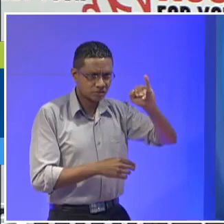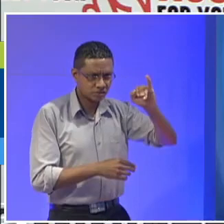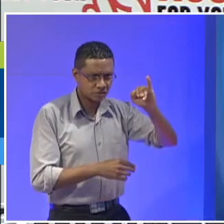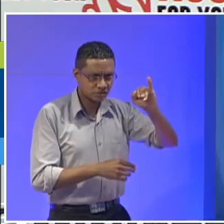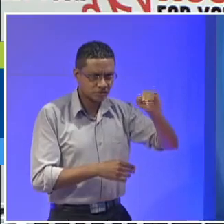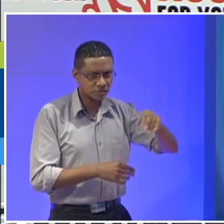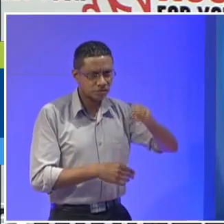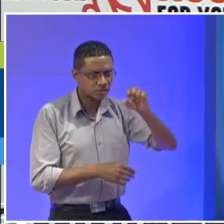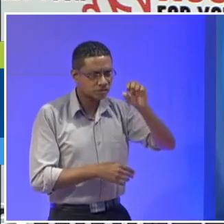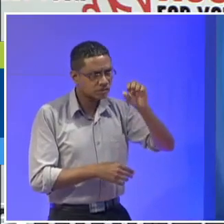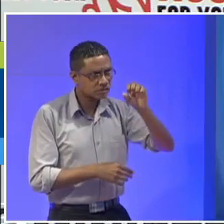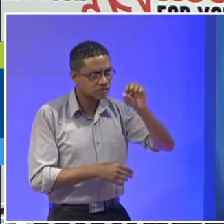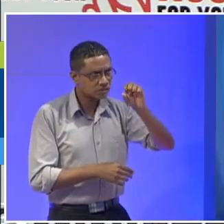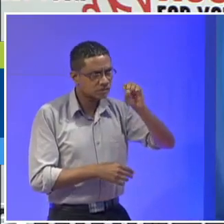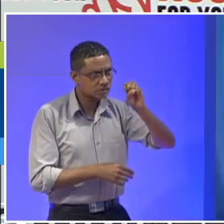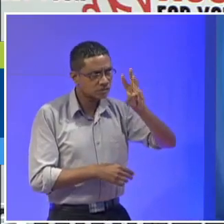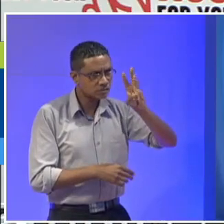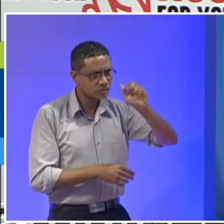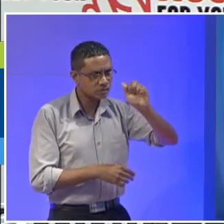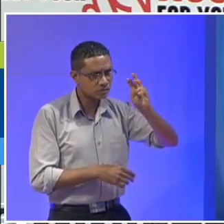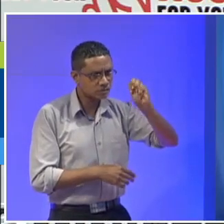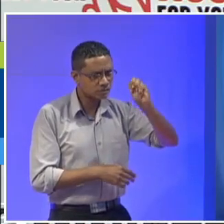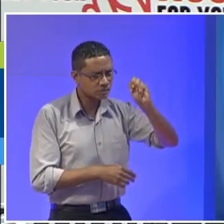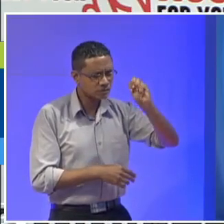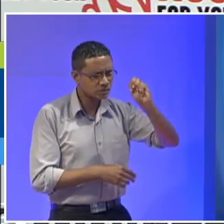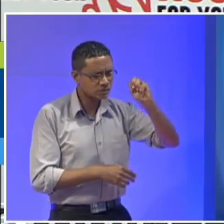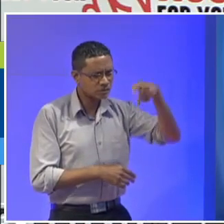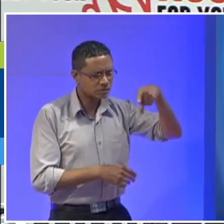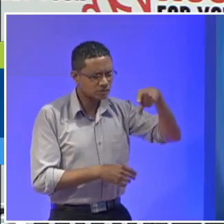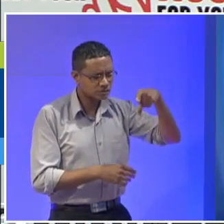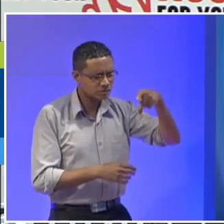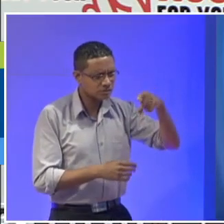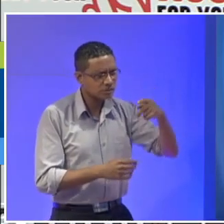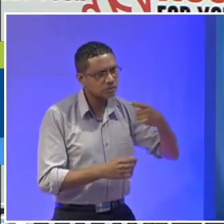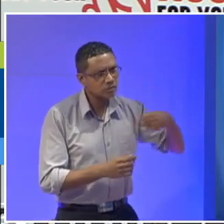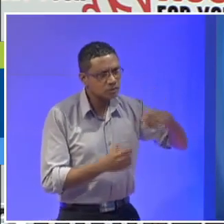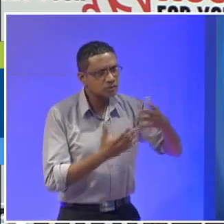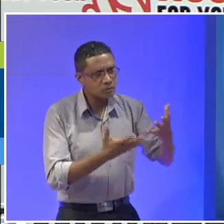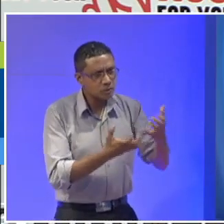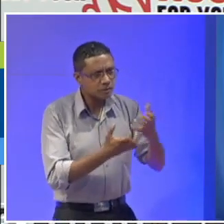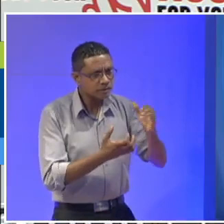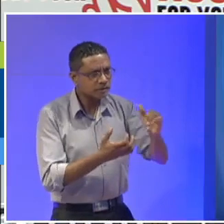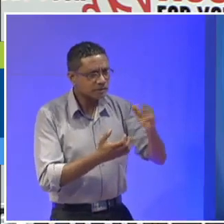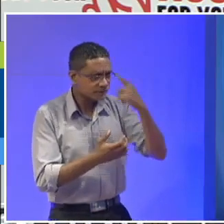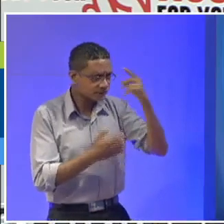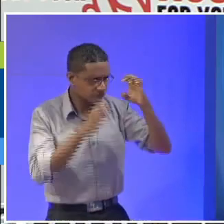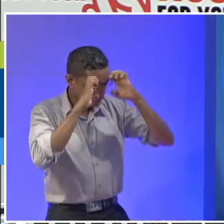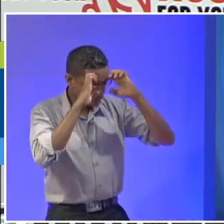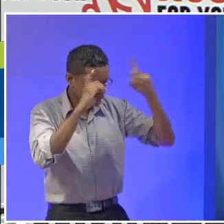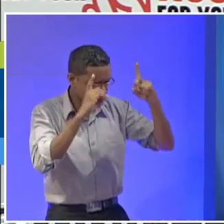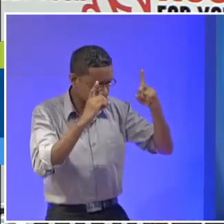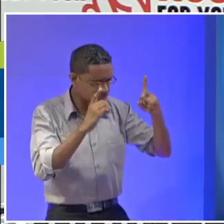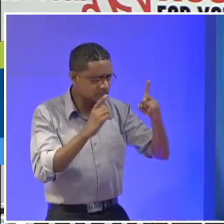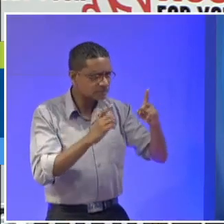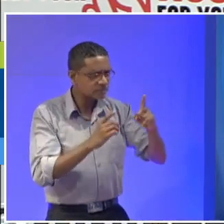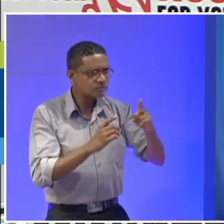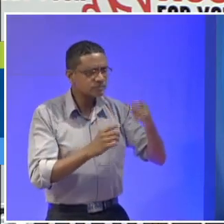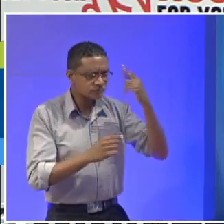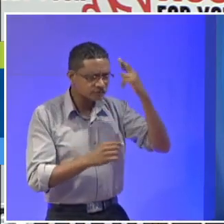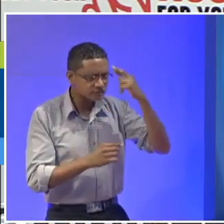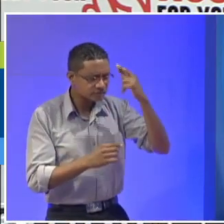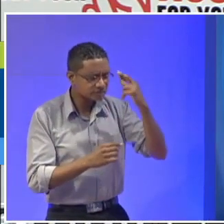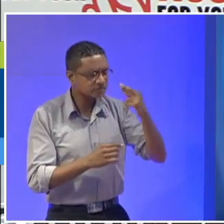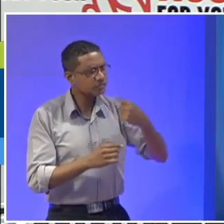wanted it for educational purposes. We considered all angles of this, And